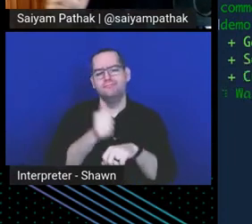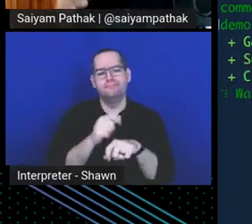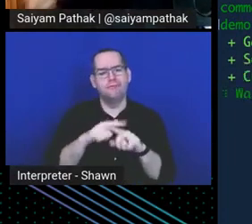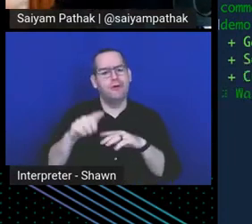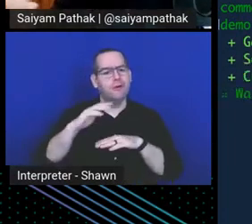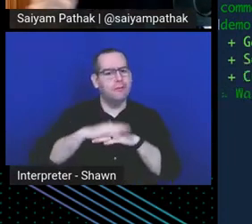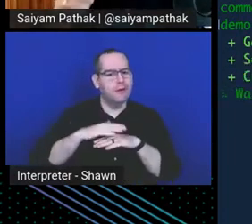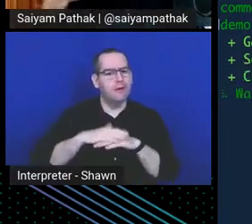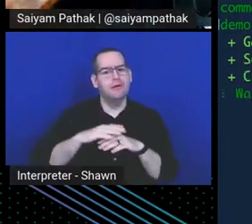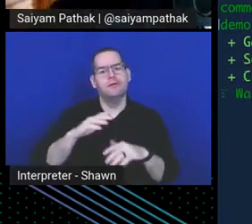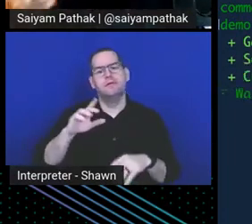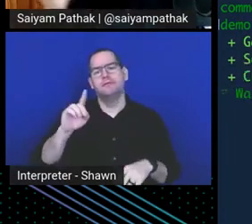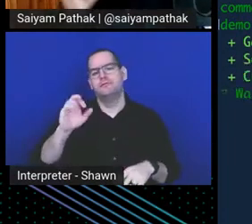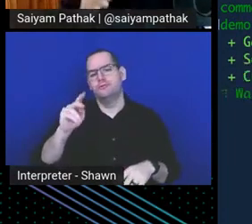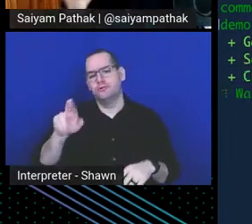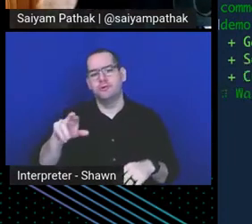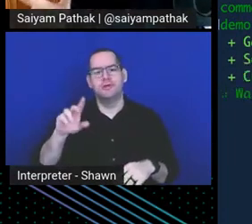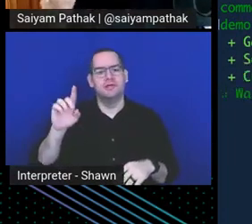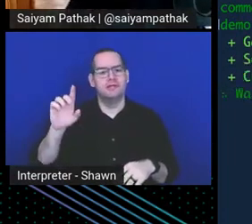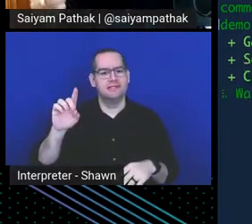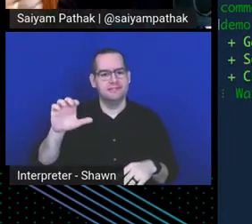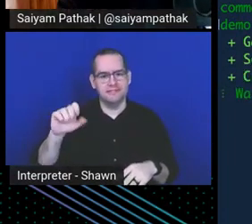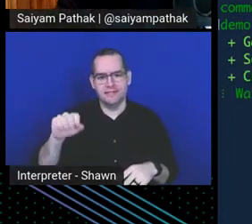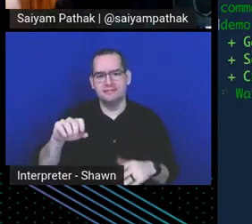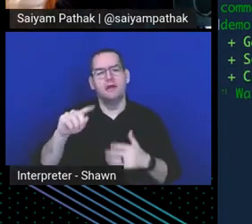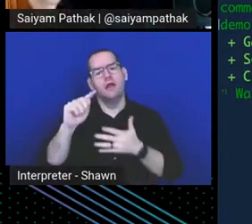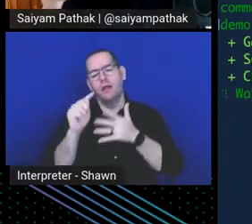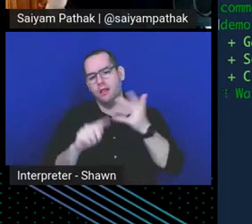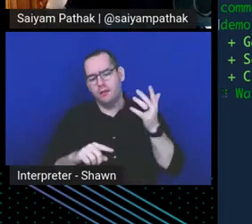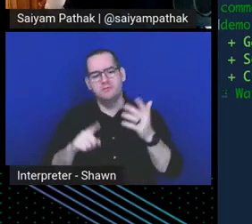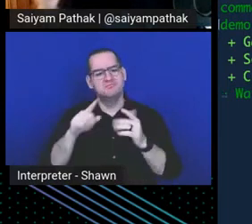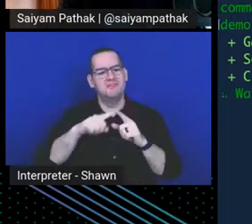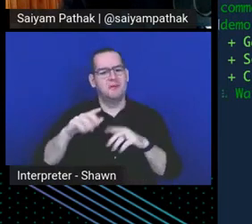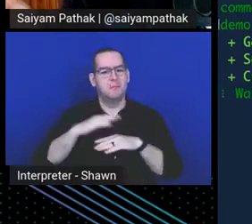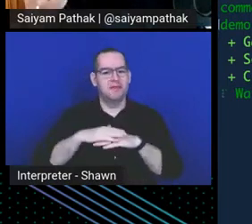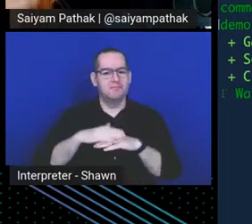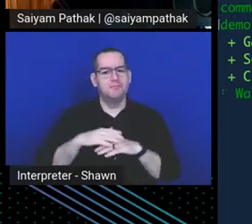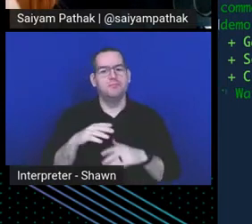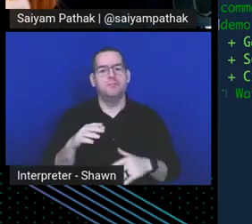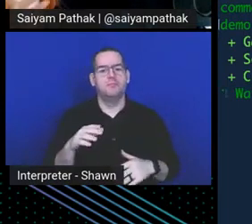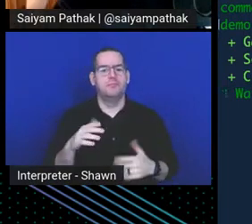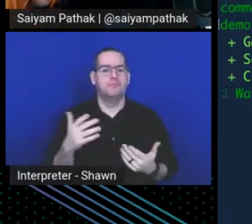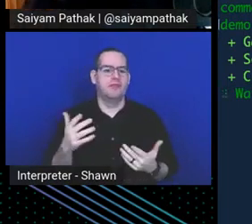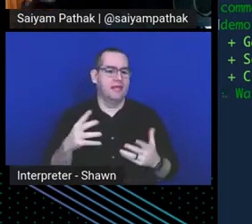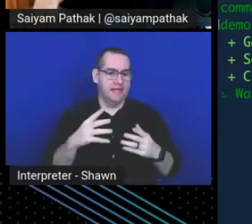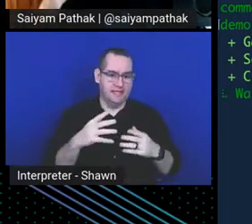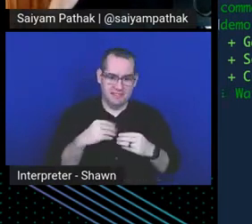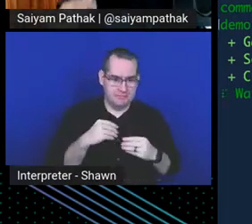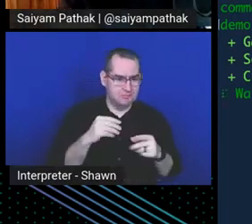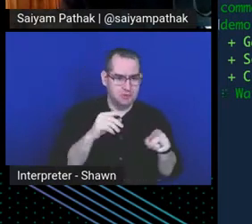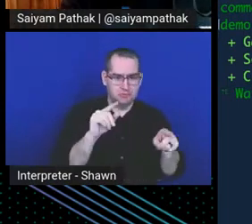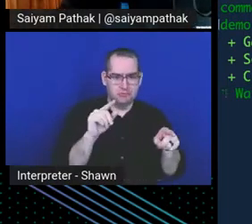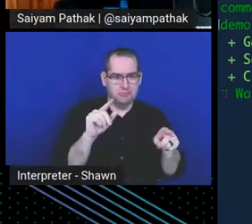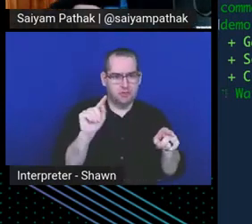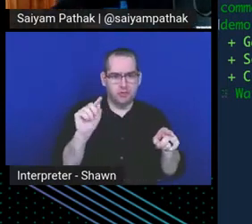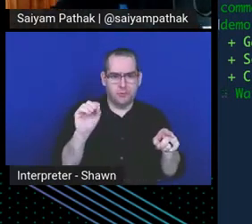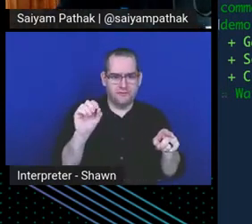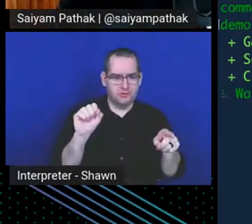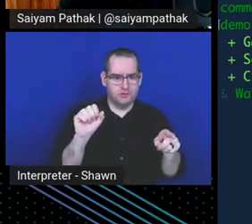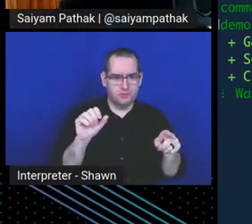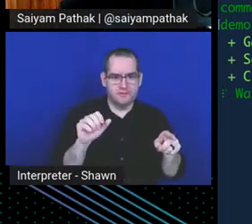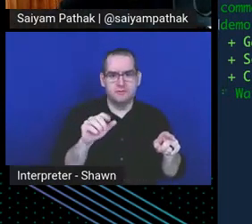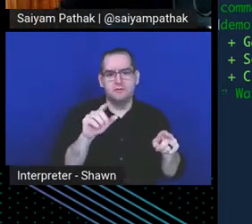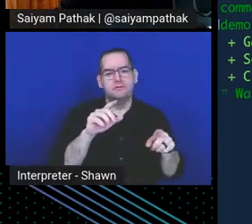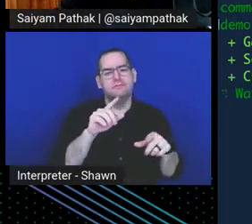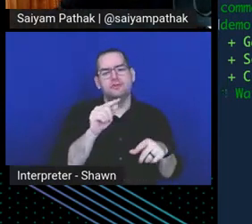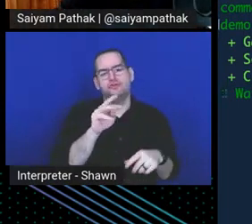Docker, you can give Nomad, you can give ECS. So those are the platform that you can give, and accept terms of service just to make sure that